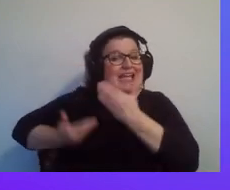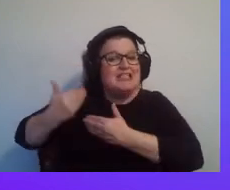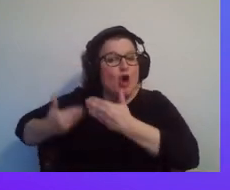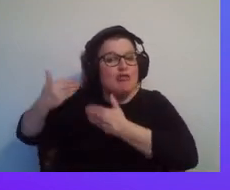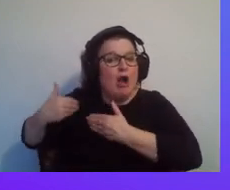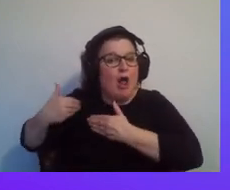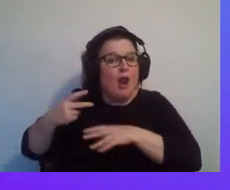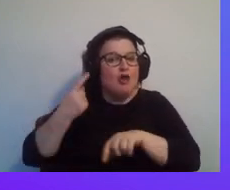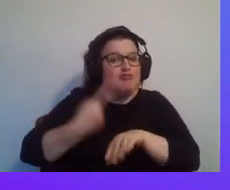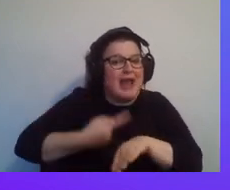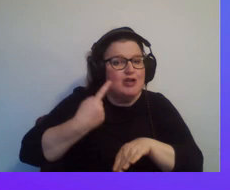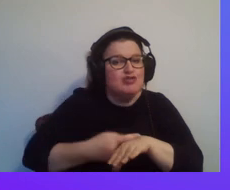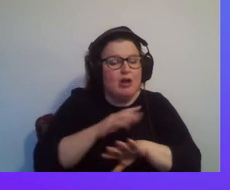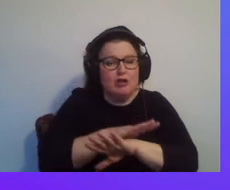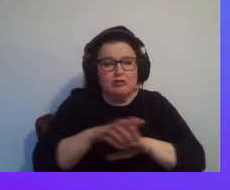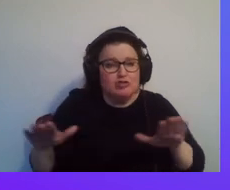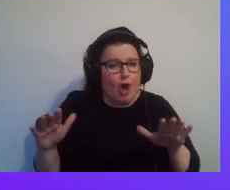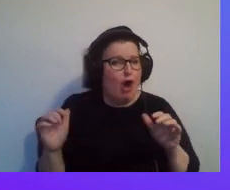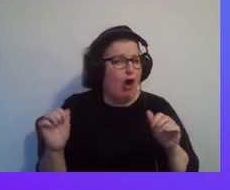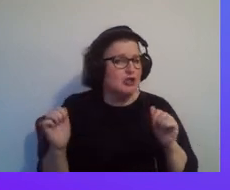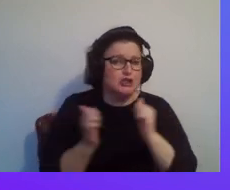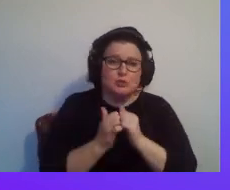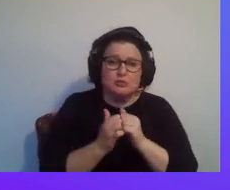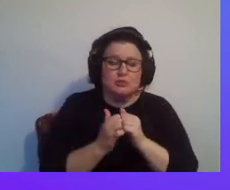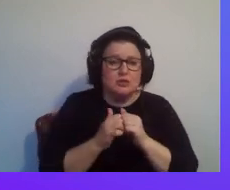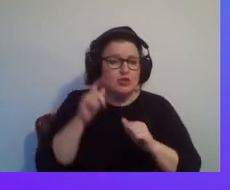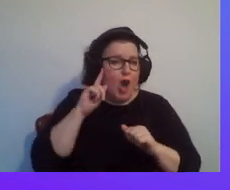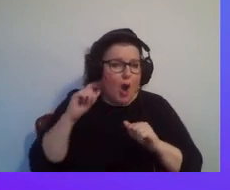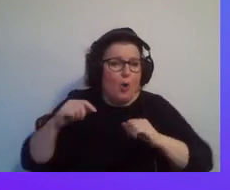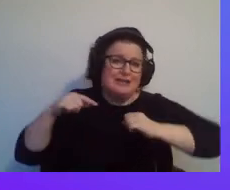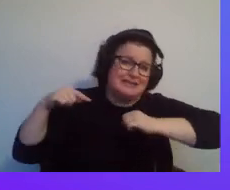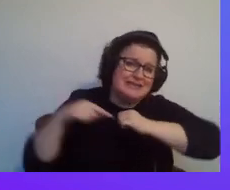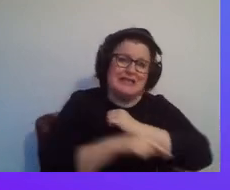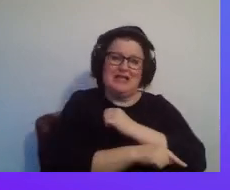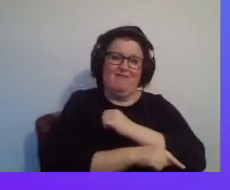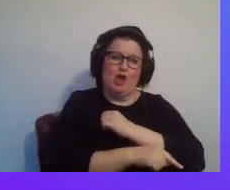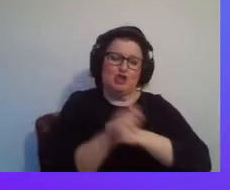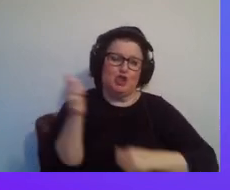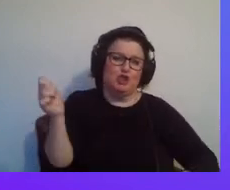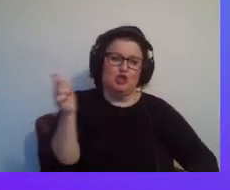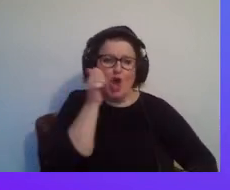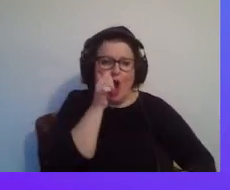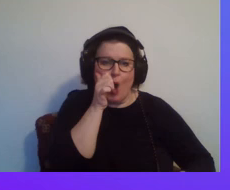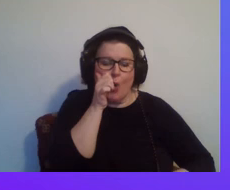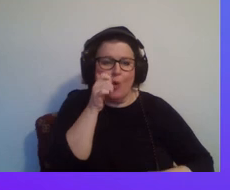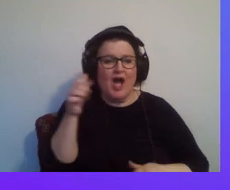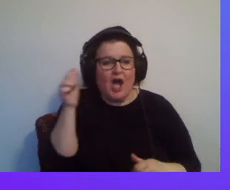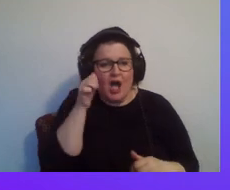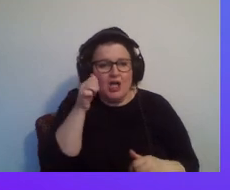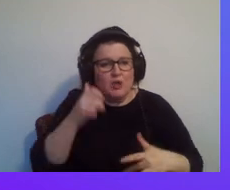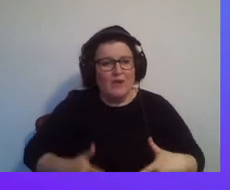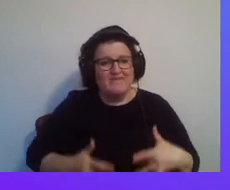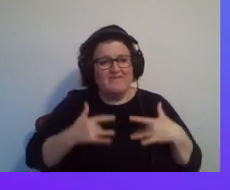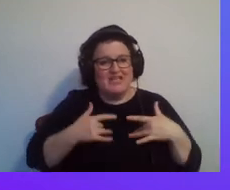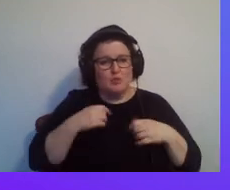with us today. We have to get over this, and then we have to, I know it's a cliche, but build back